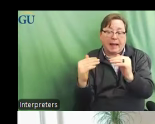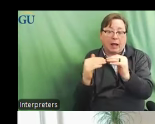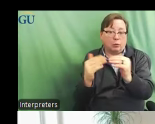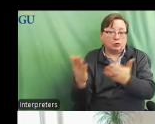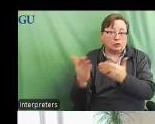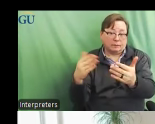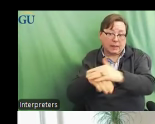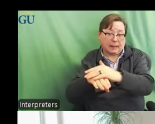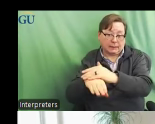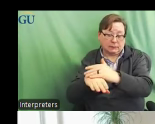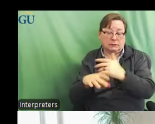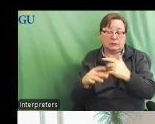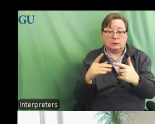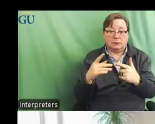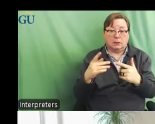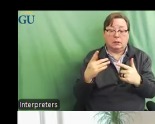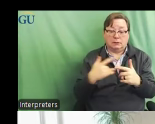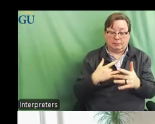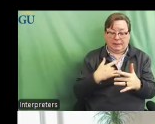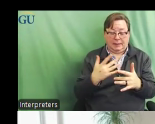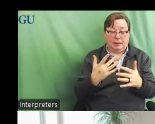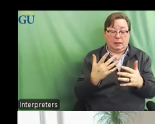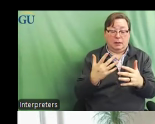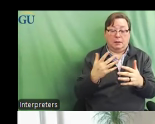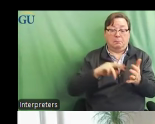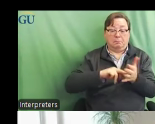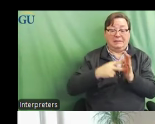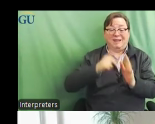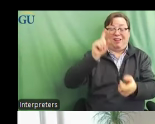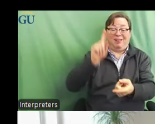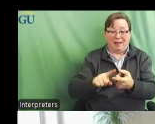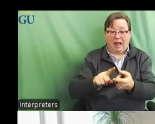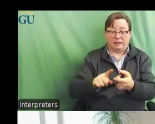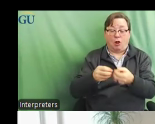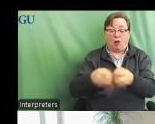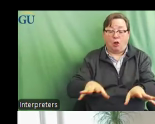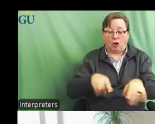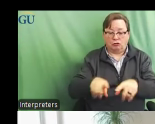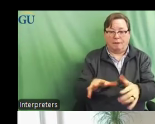tends to facilitate the loss to follow-up. So when parents receive timely services,